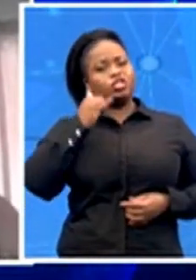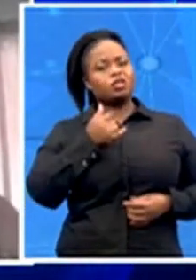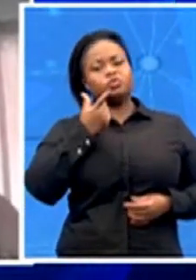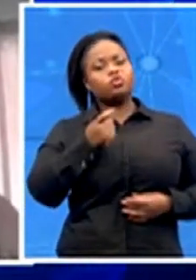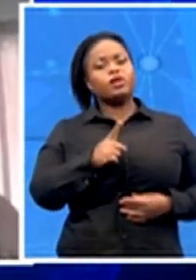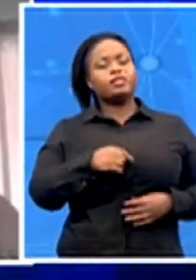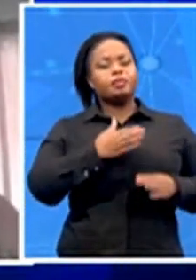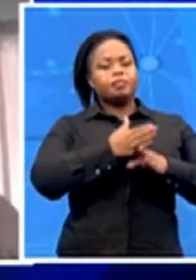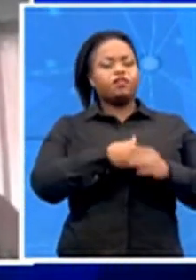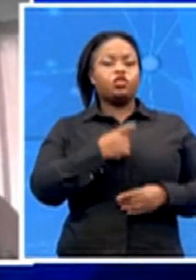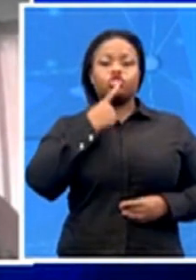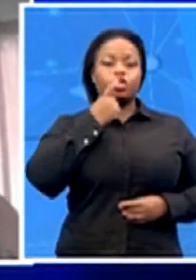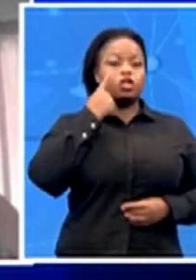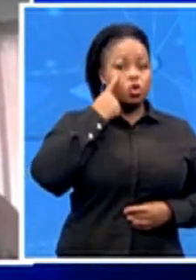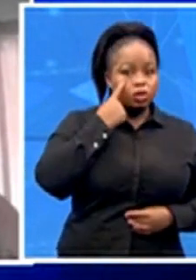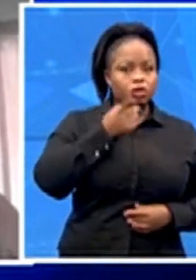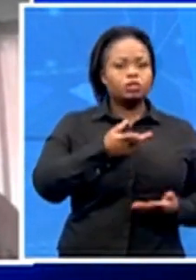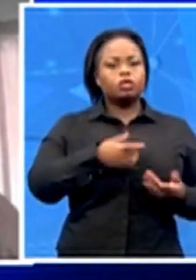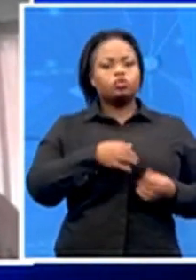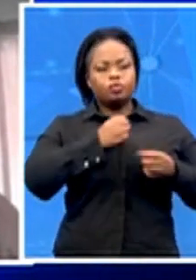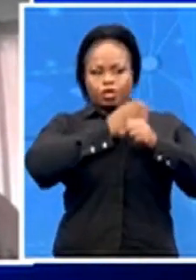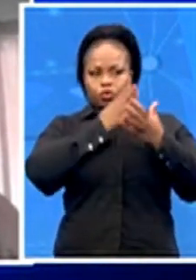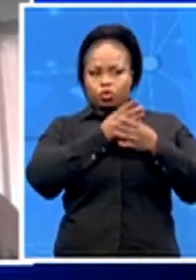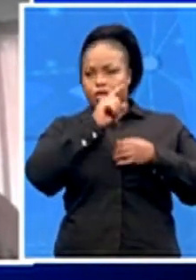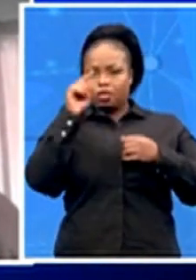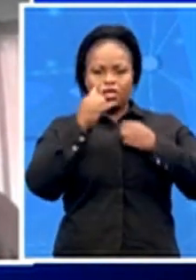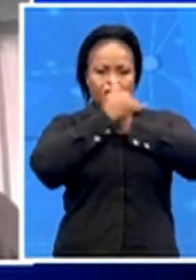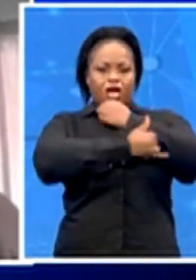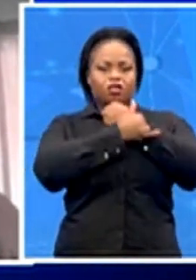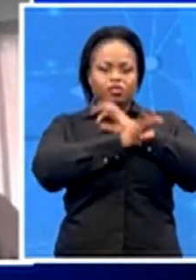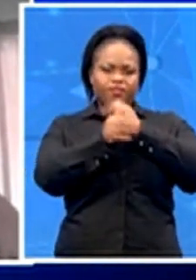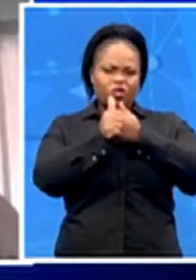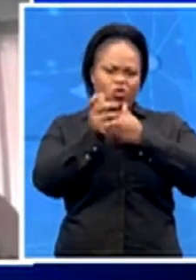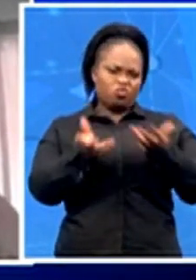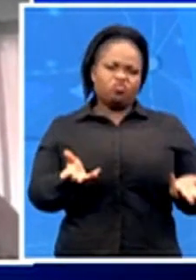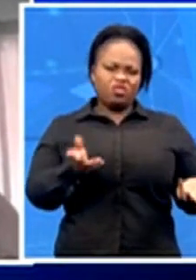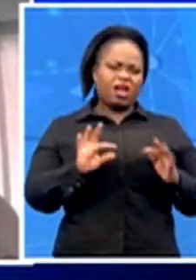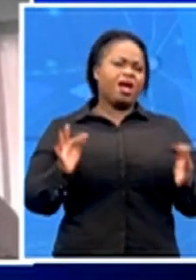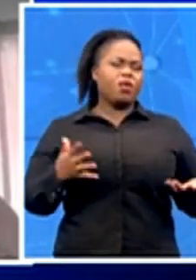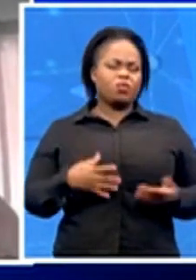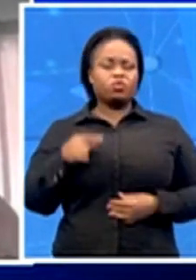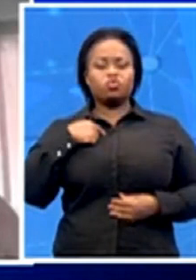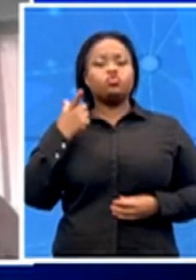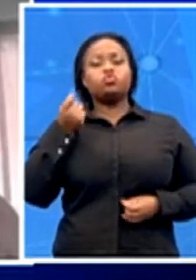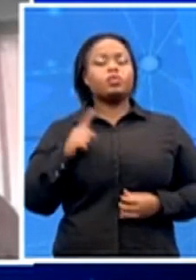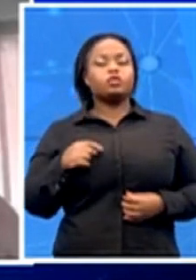is complied with the rules and to ensure that the violations of the affected person's